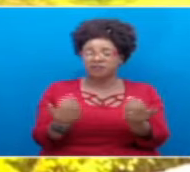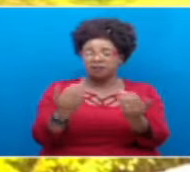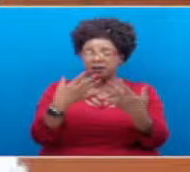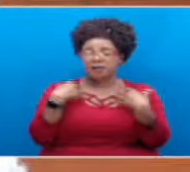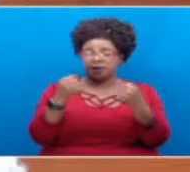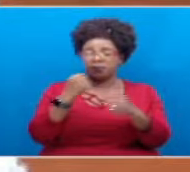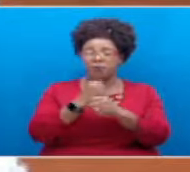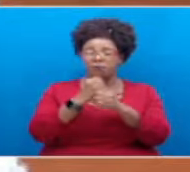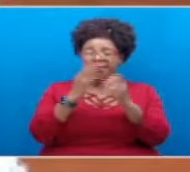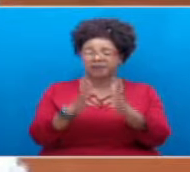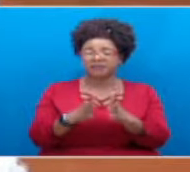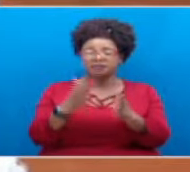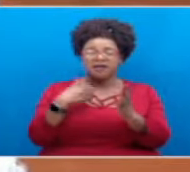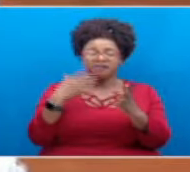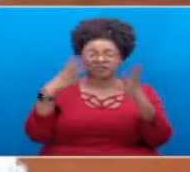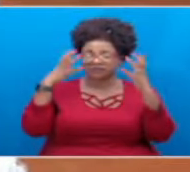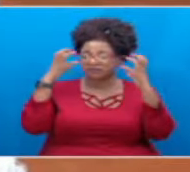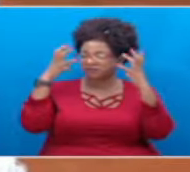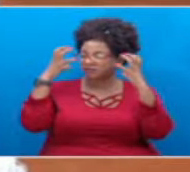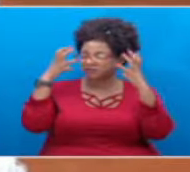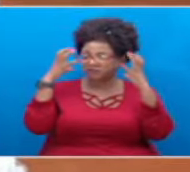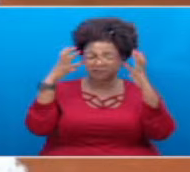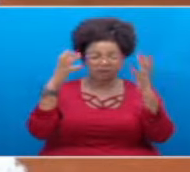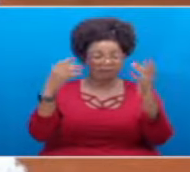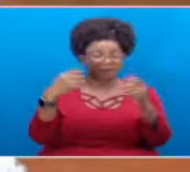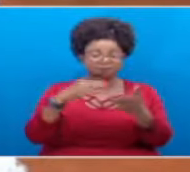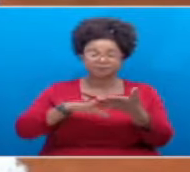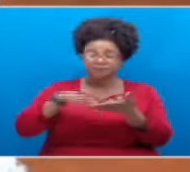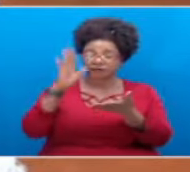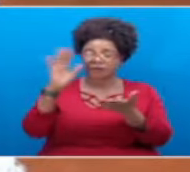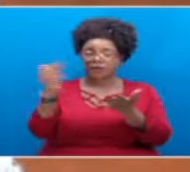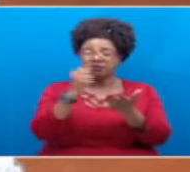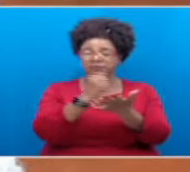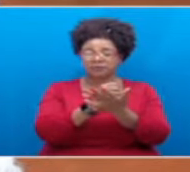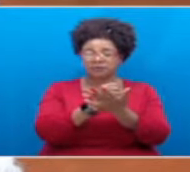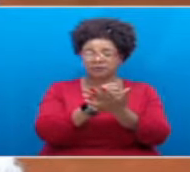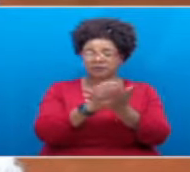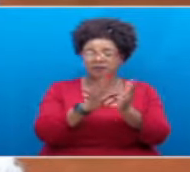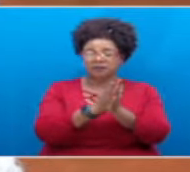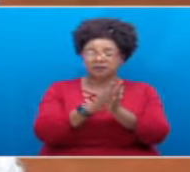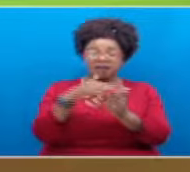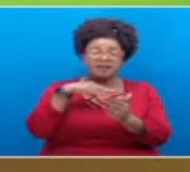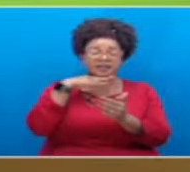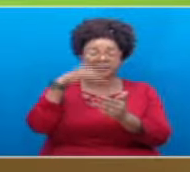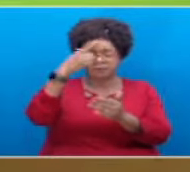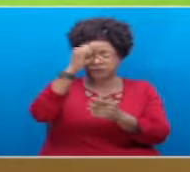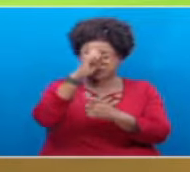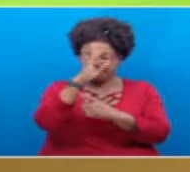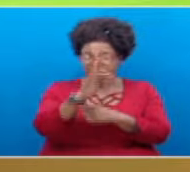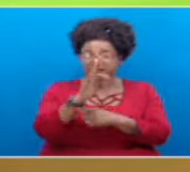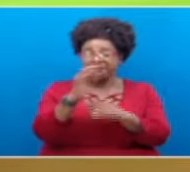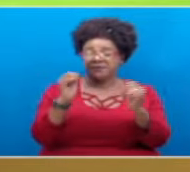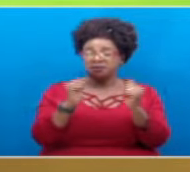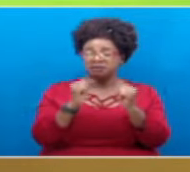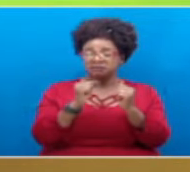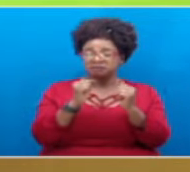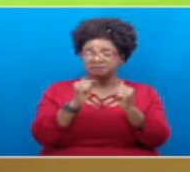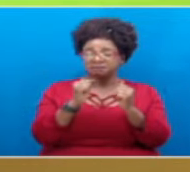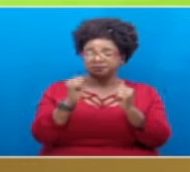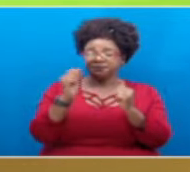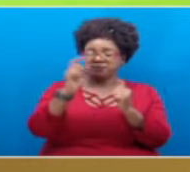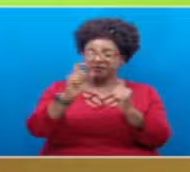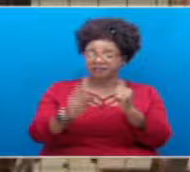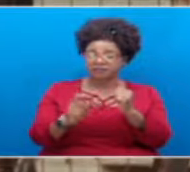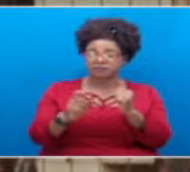are overwhelmed by the number of admissions and underage deaths due to severe malaria. The region's checkered past